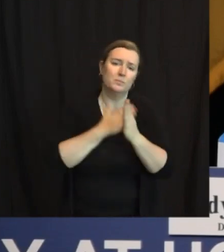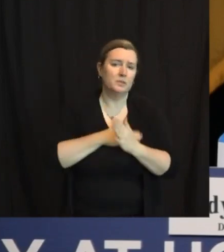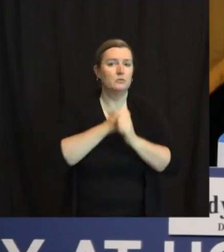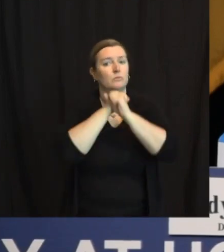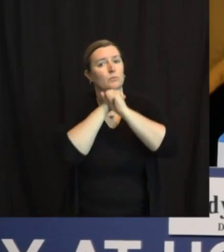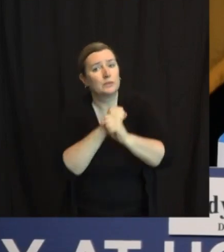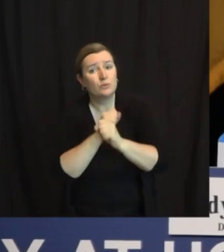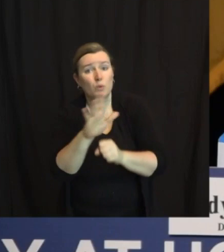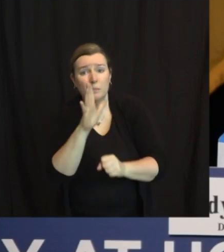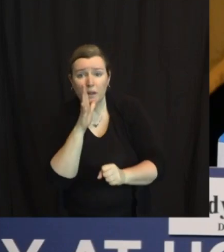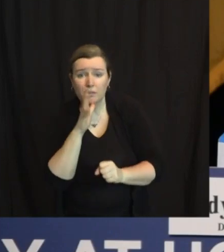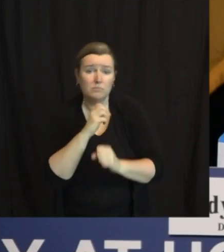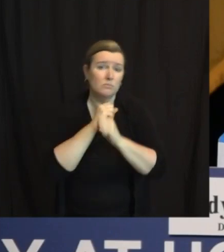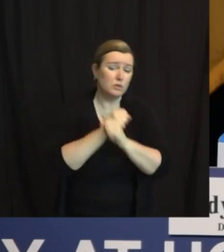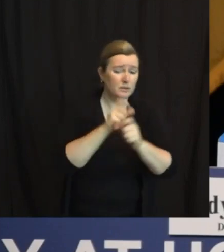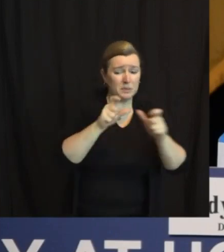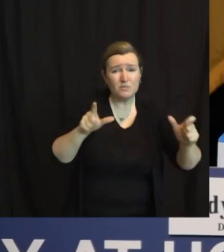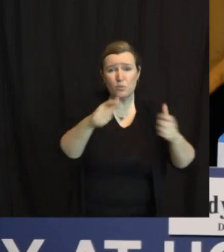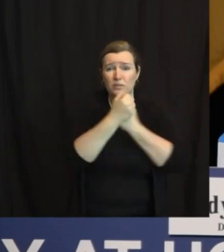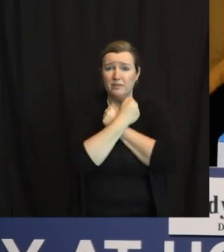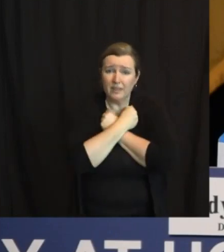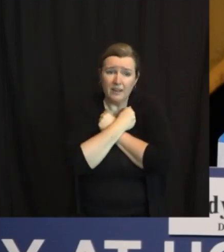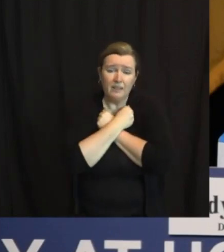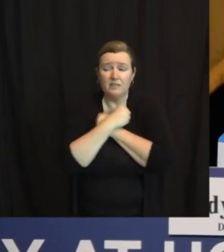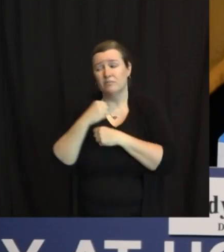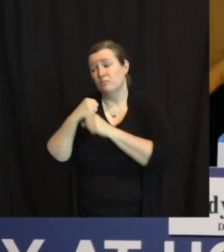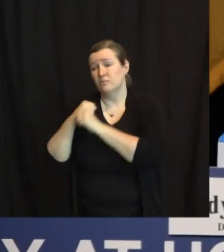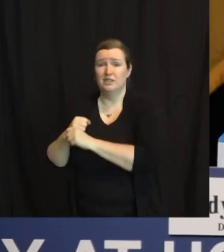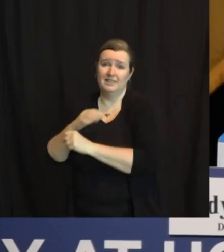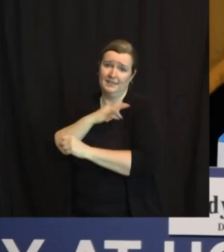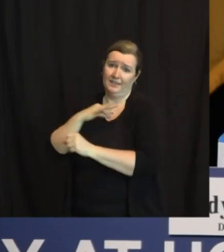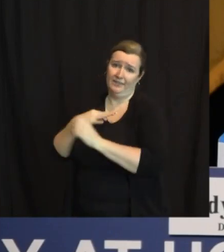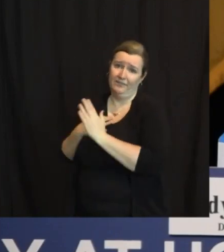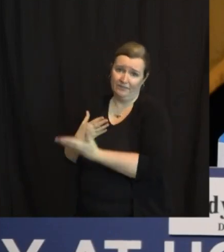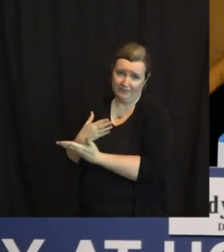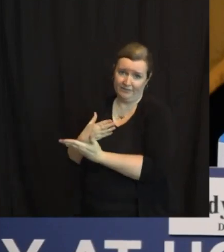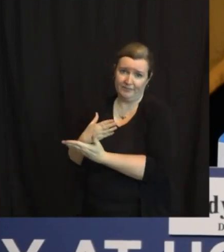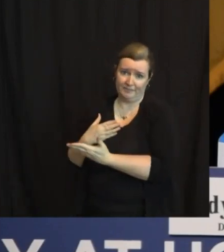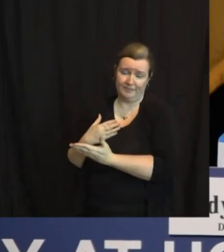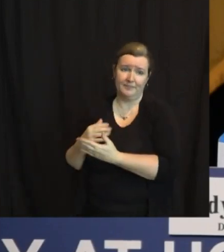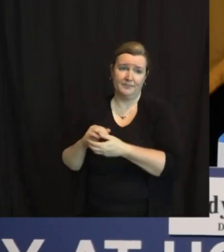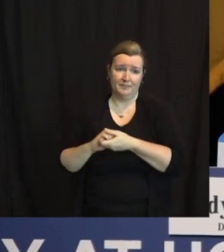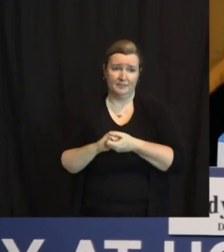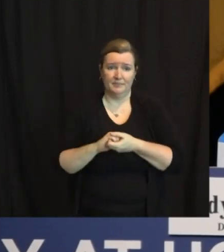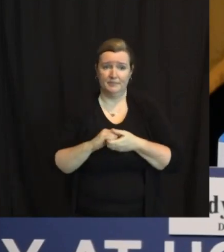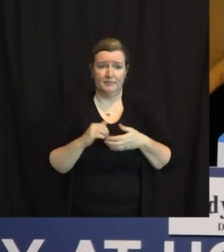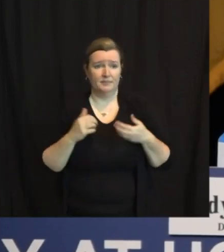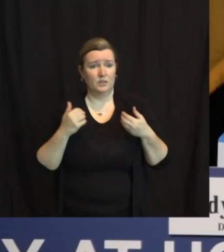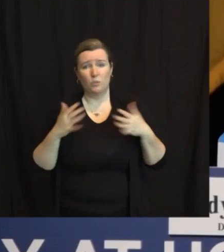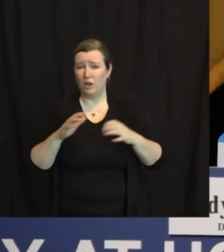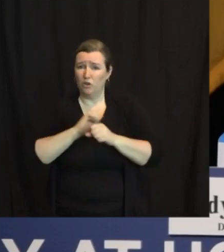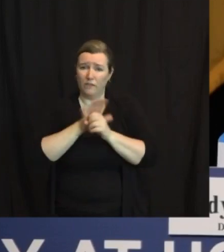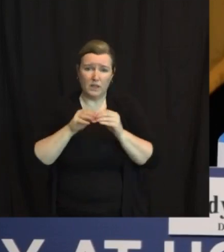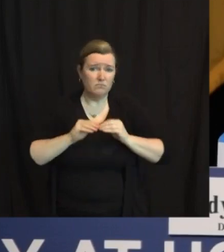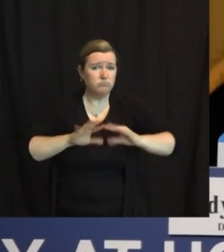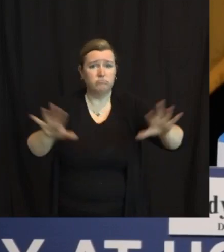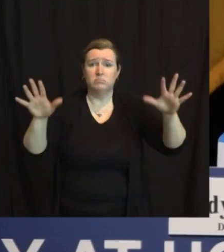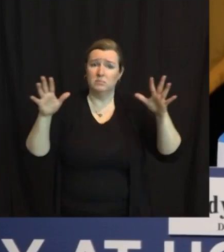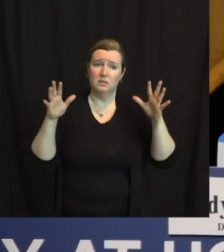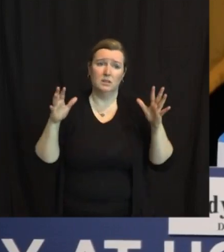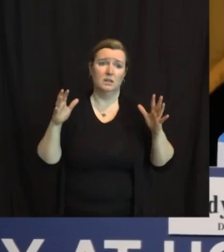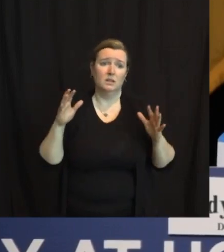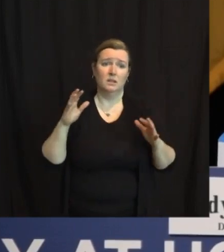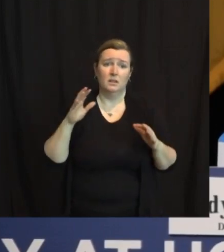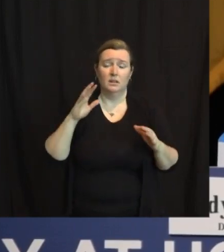staff, and to prevent further spread of COVID-19 and save lives. I know how hard it is